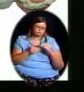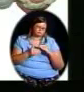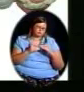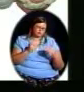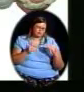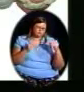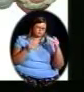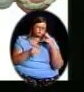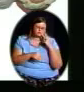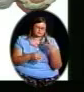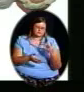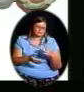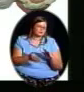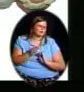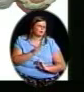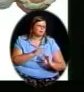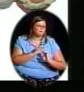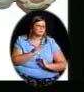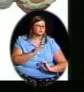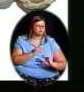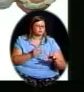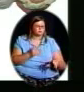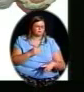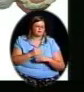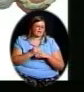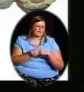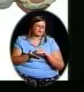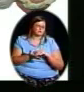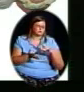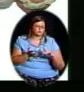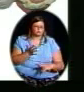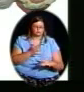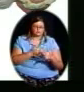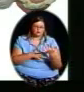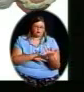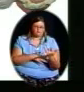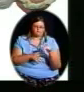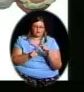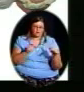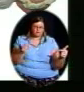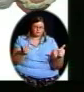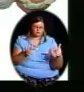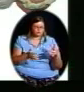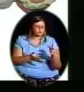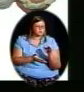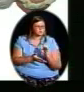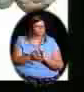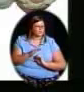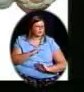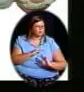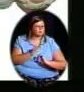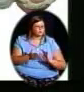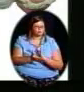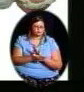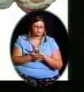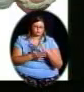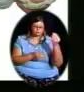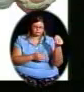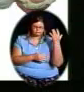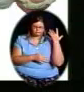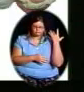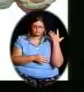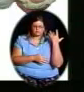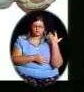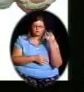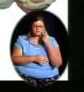here. You can see that where we have added students, our 5 largest elementary schools are listed there. You can also